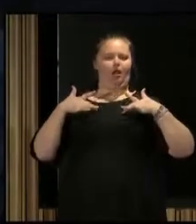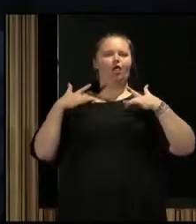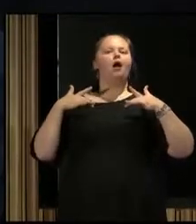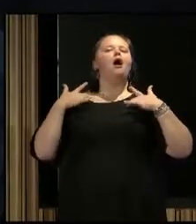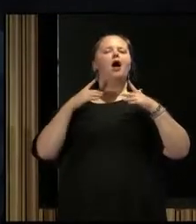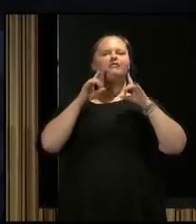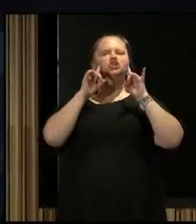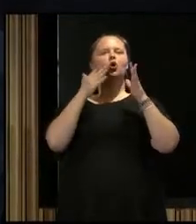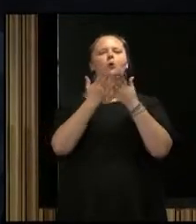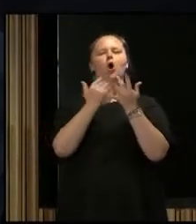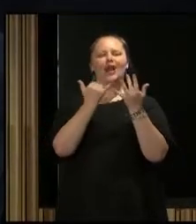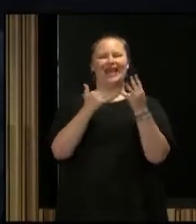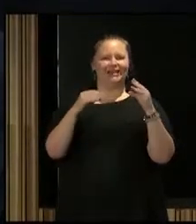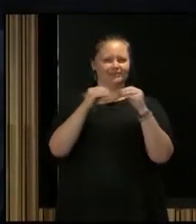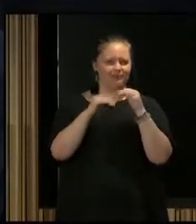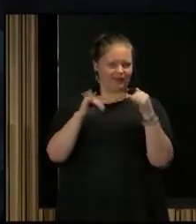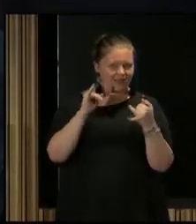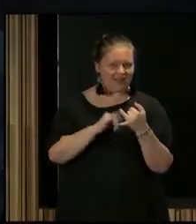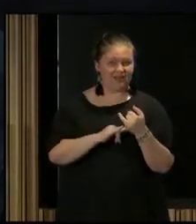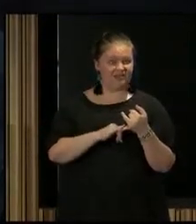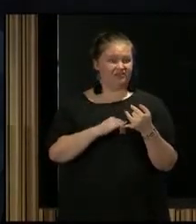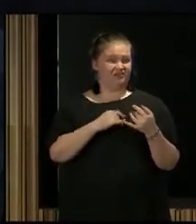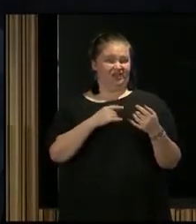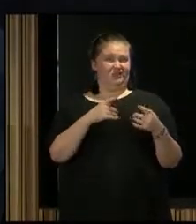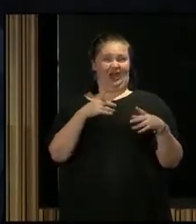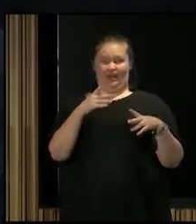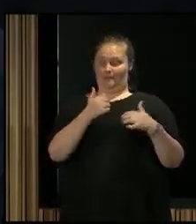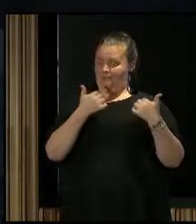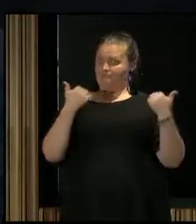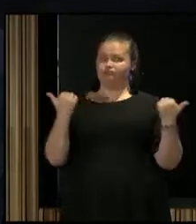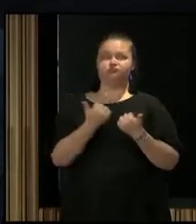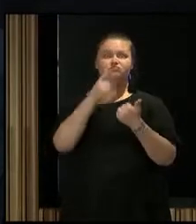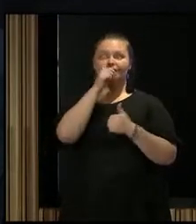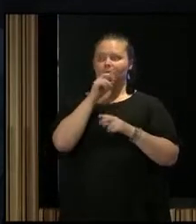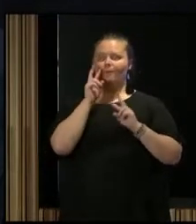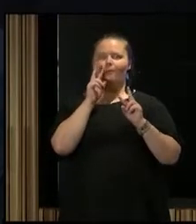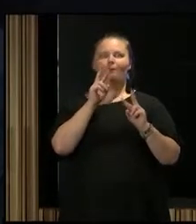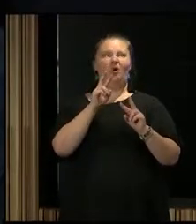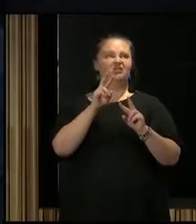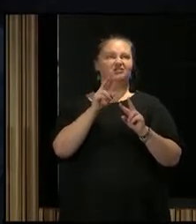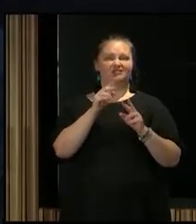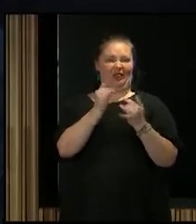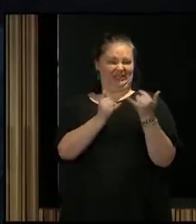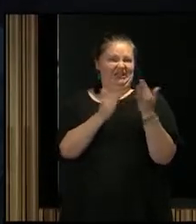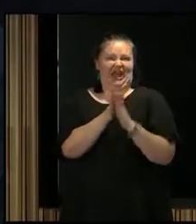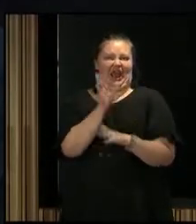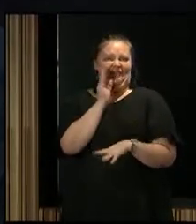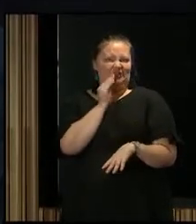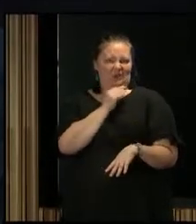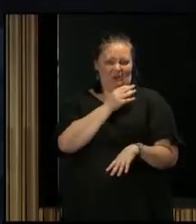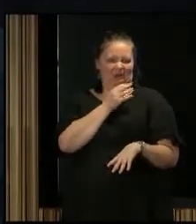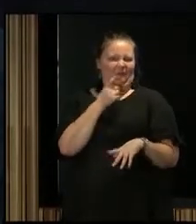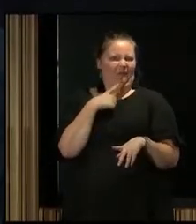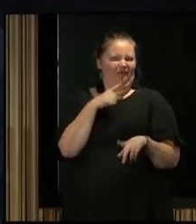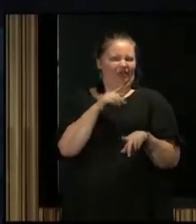SBS. 200,000 people watched on like a Sunday. It wasn't even a good time slot and people tuned in. And so I'm hoping that we can get a little bit